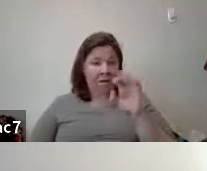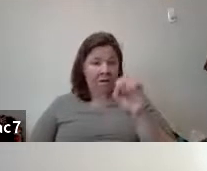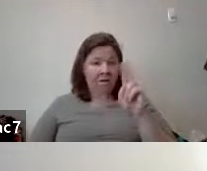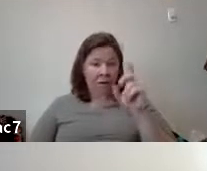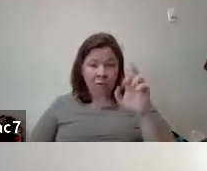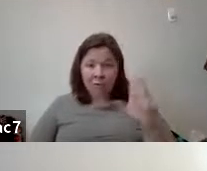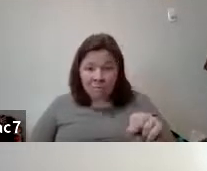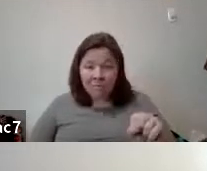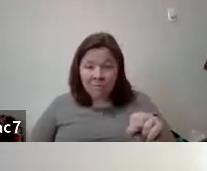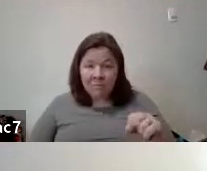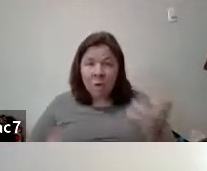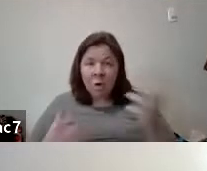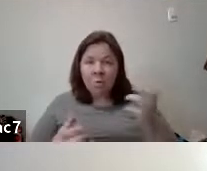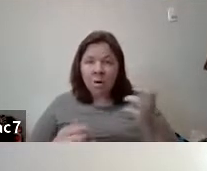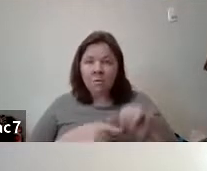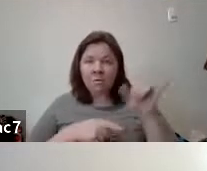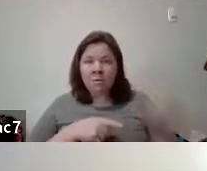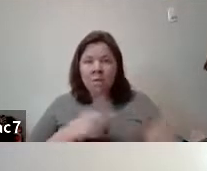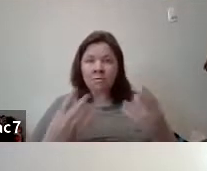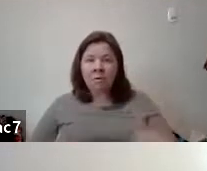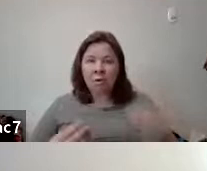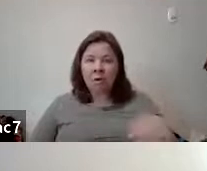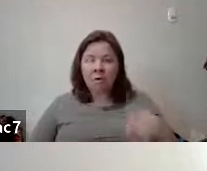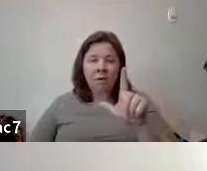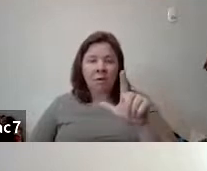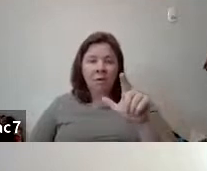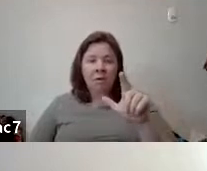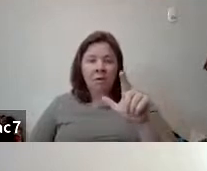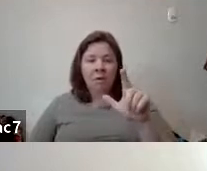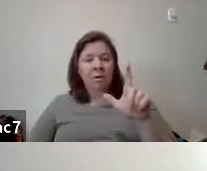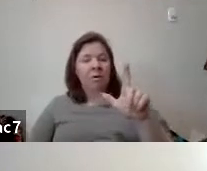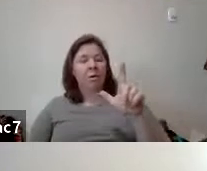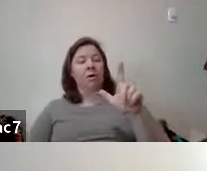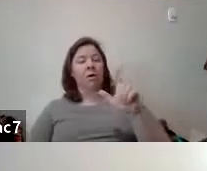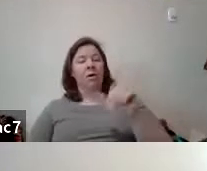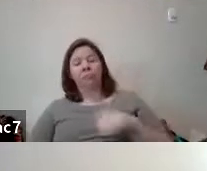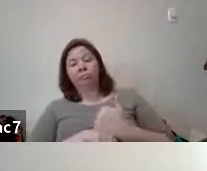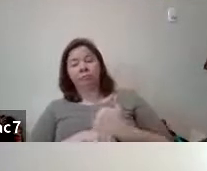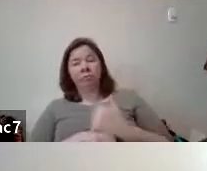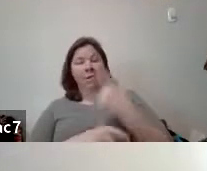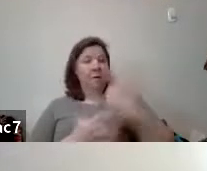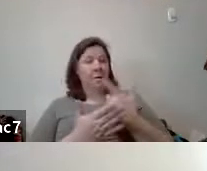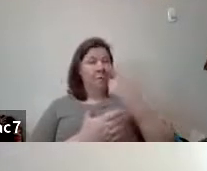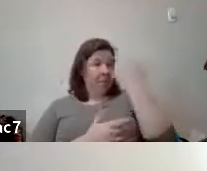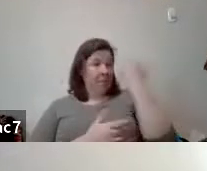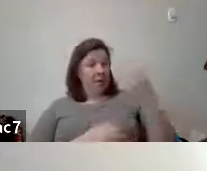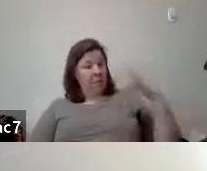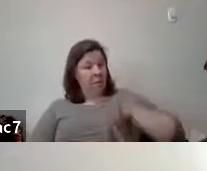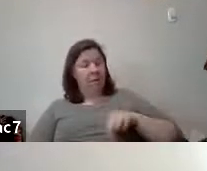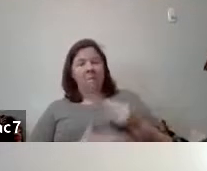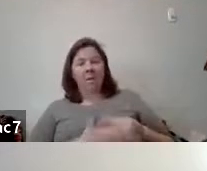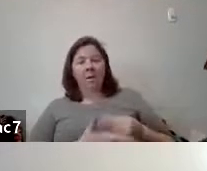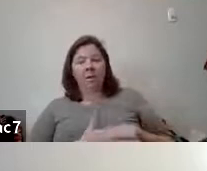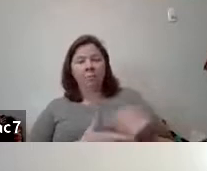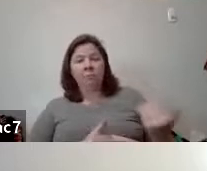are actually going to want to stay in soft launch because of the bonuses that they're receiving. Not only that, there's also a